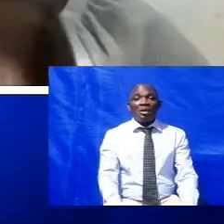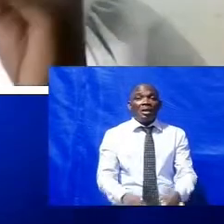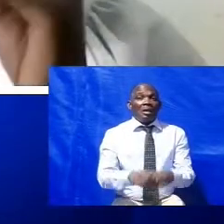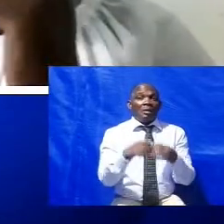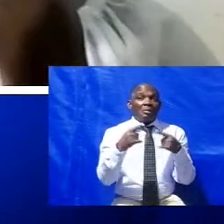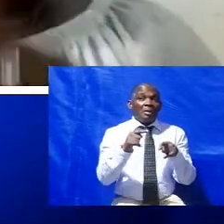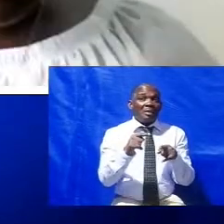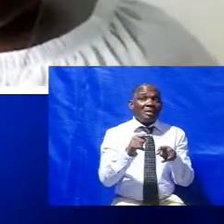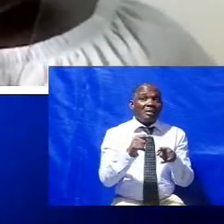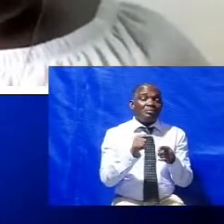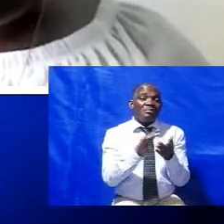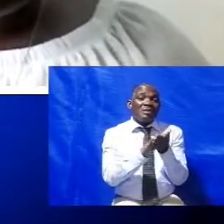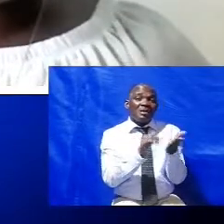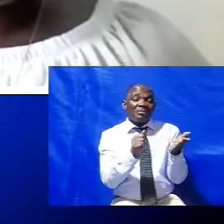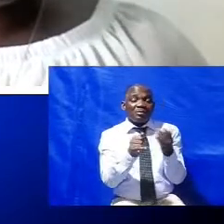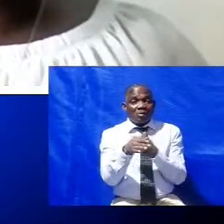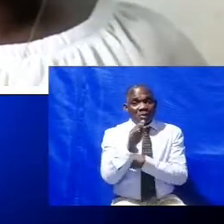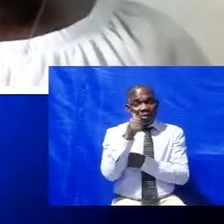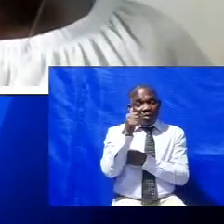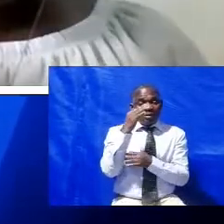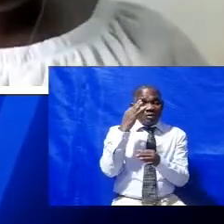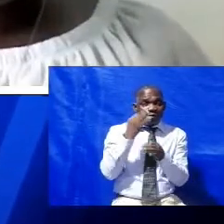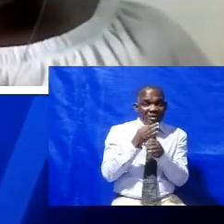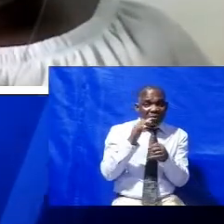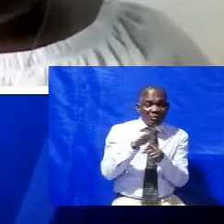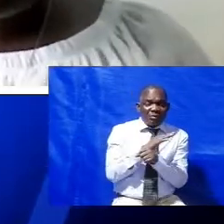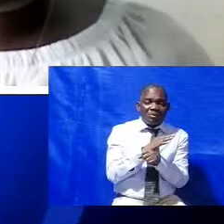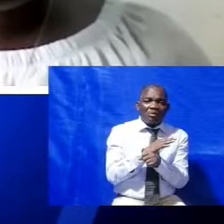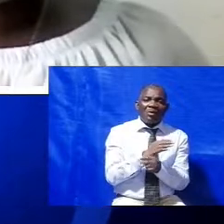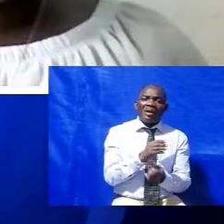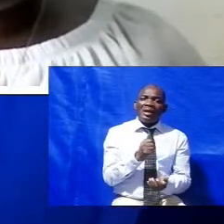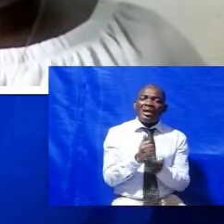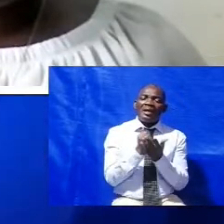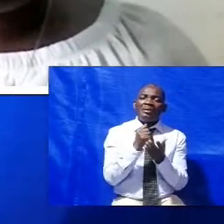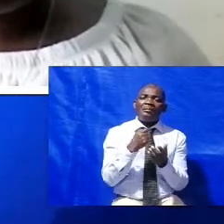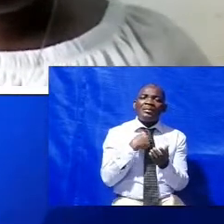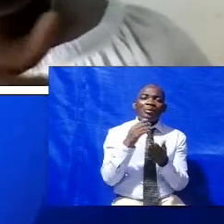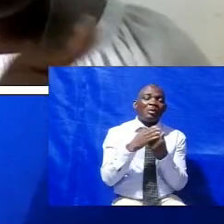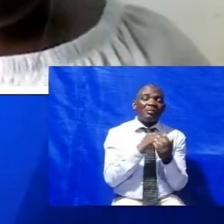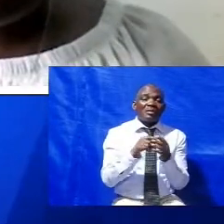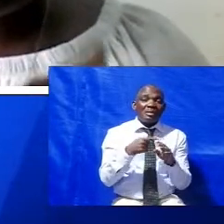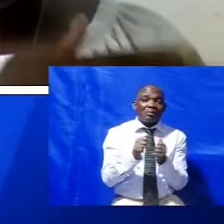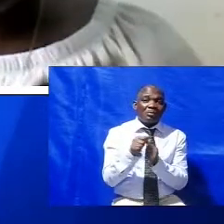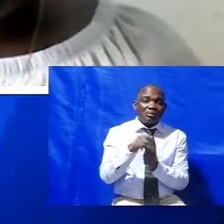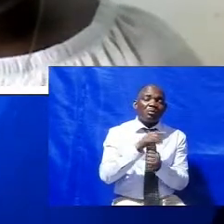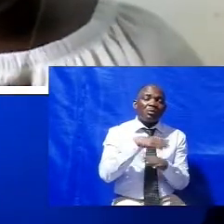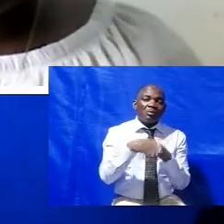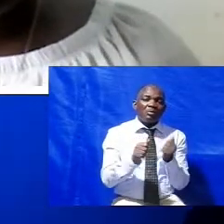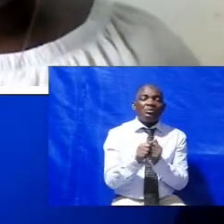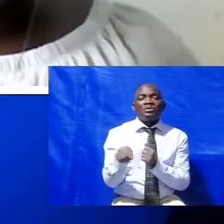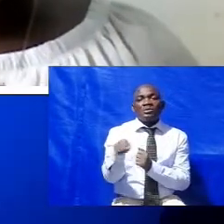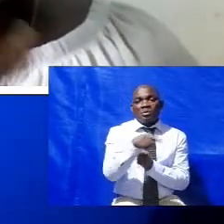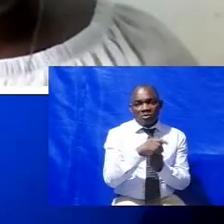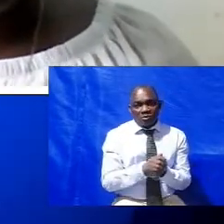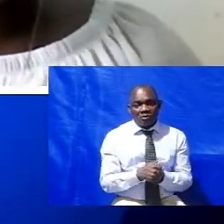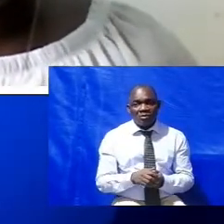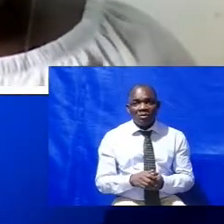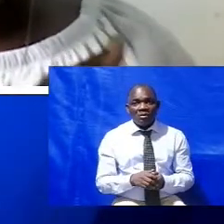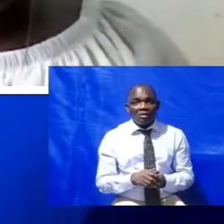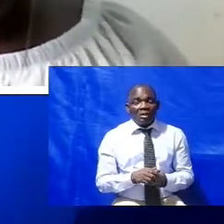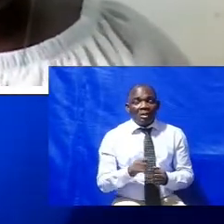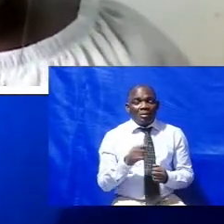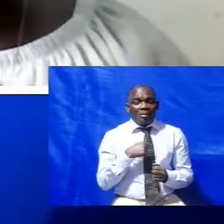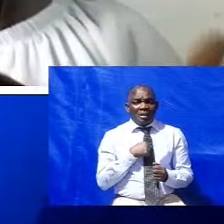spoke, because when I read that God is faithful to carry on what he started in you, the work he began in you